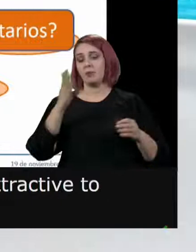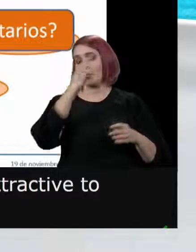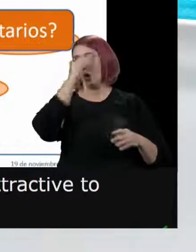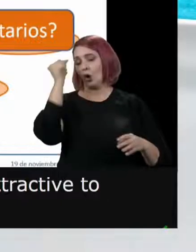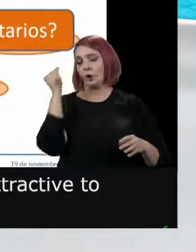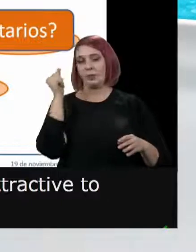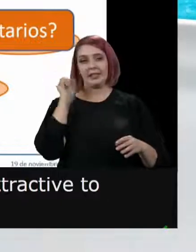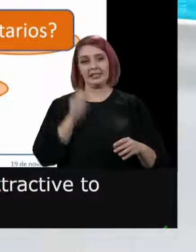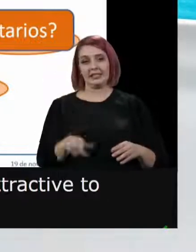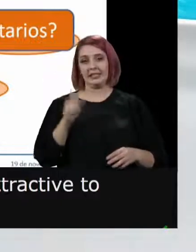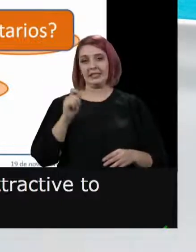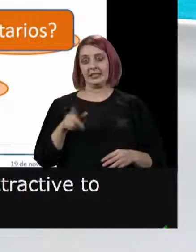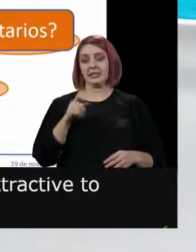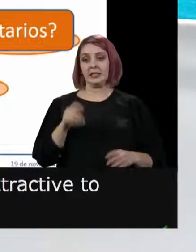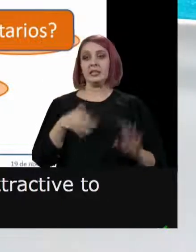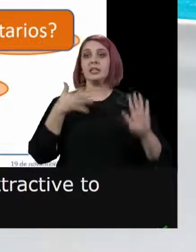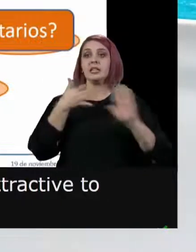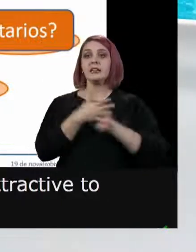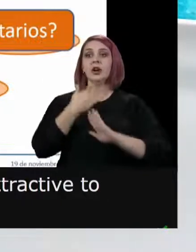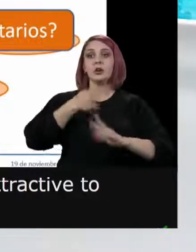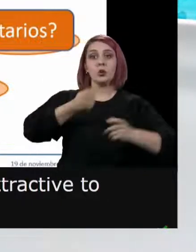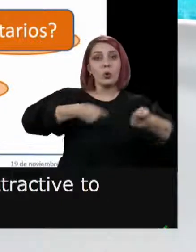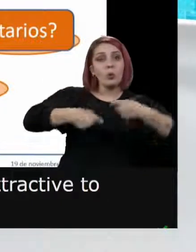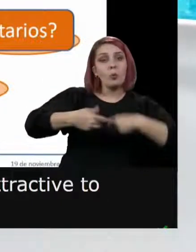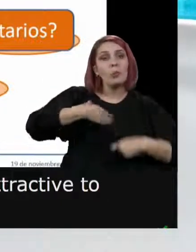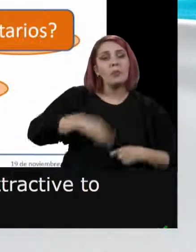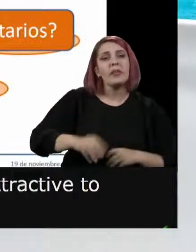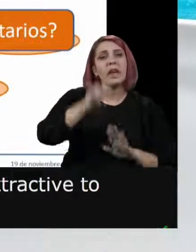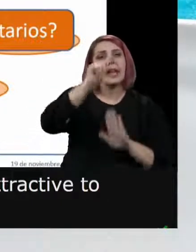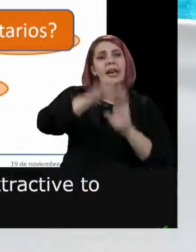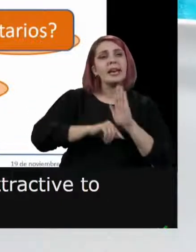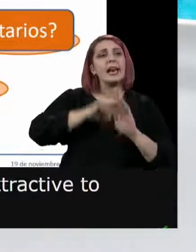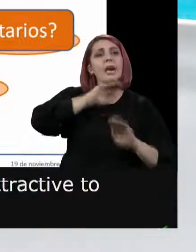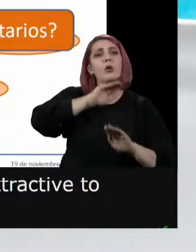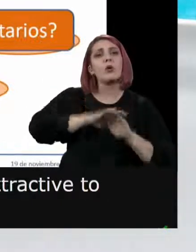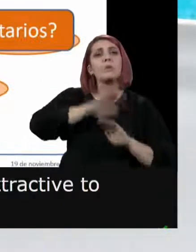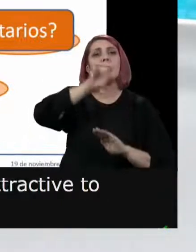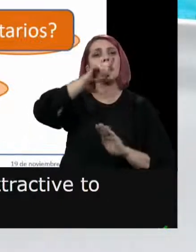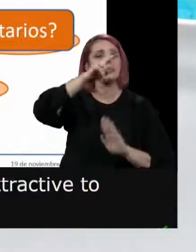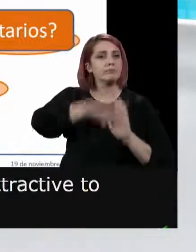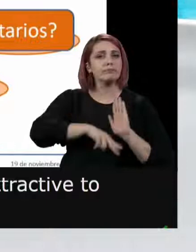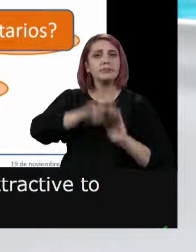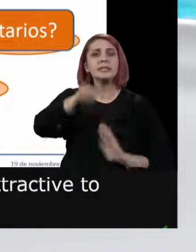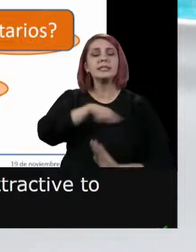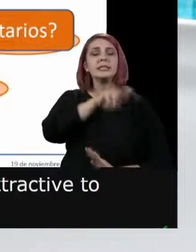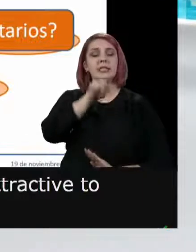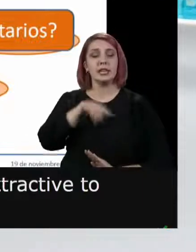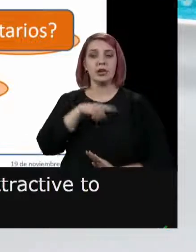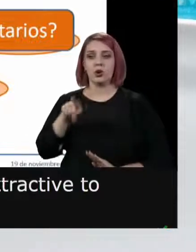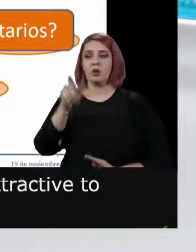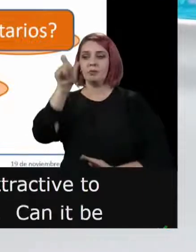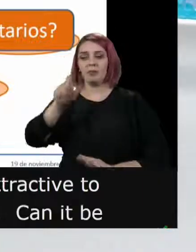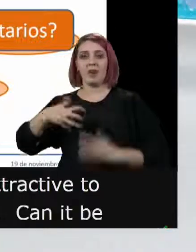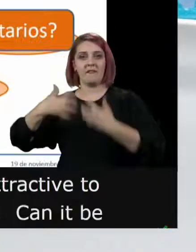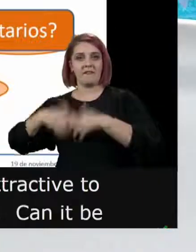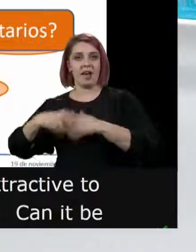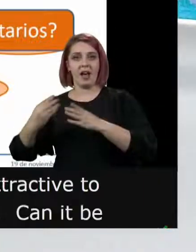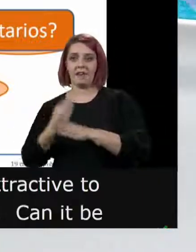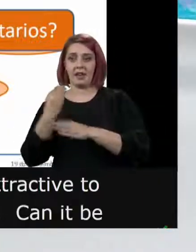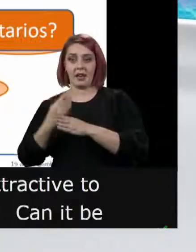There's something we tend to forget. Can it be sold? Does it